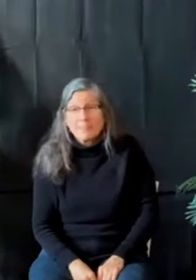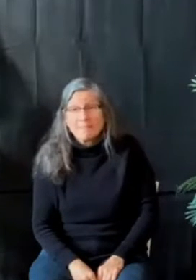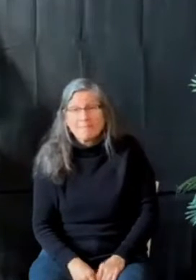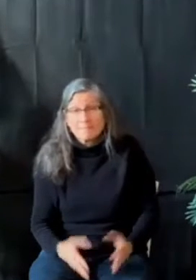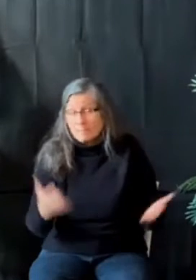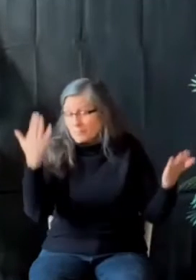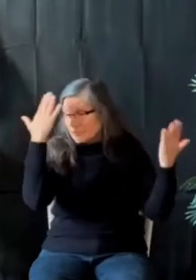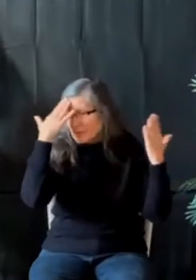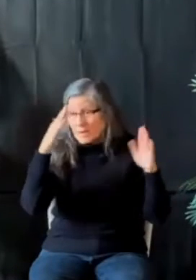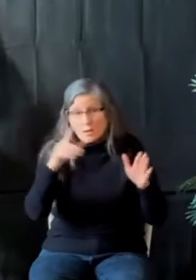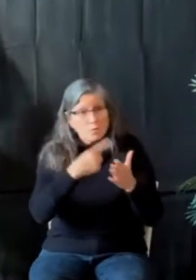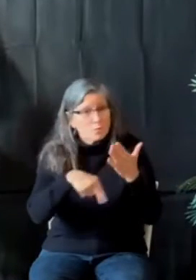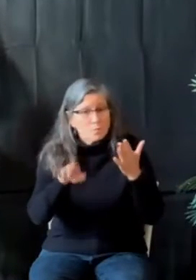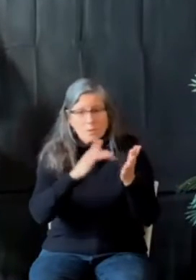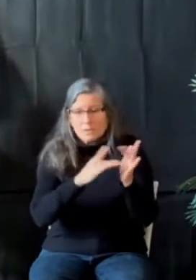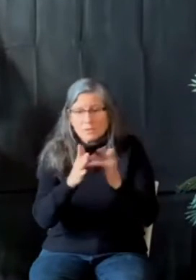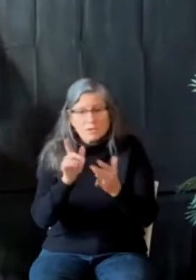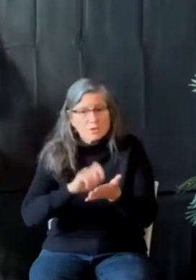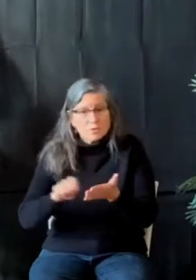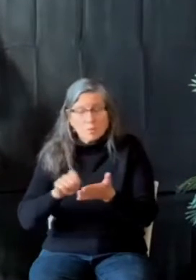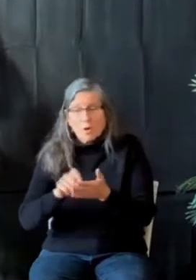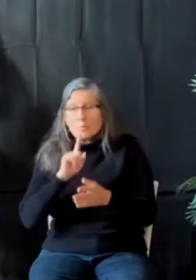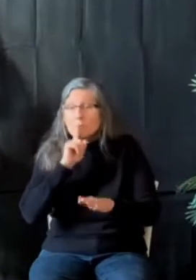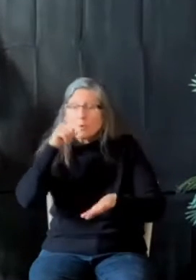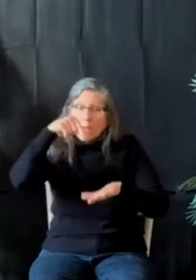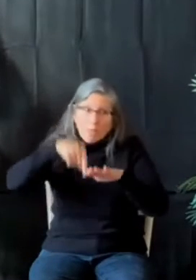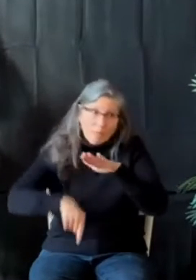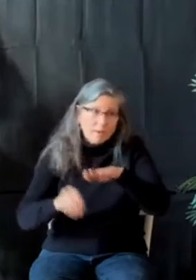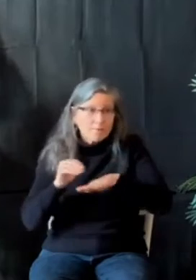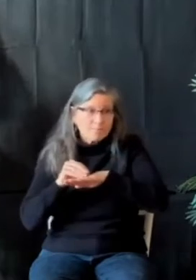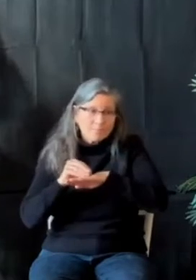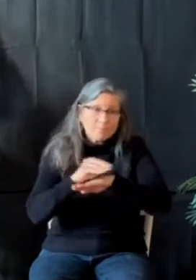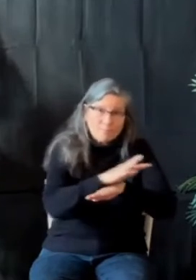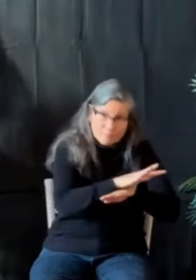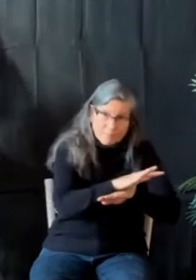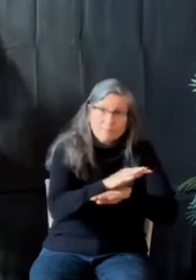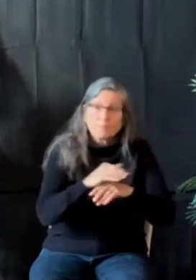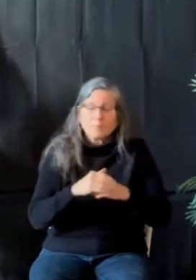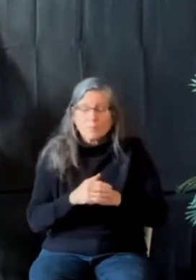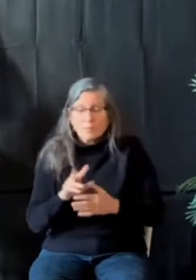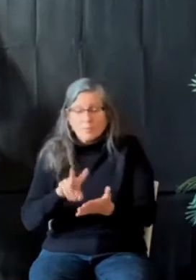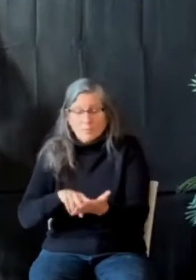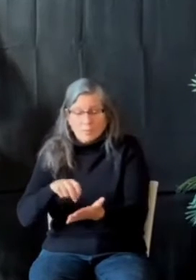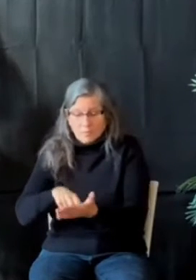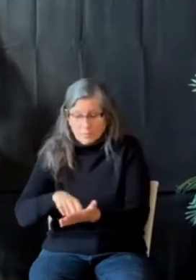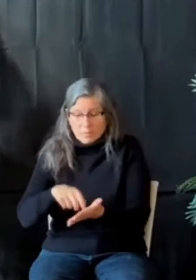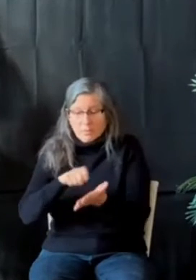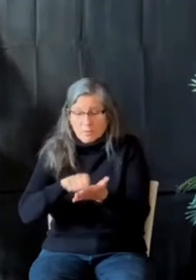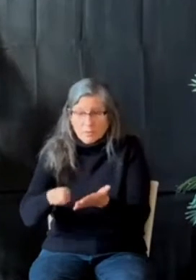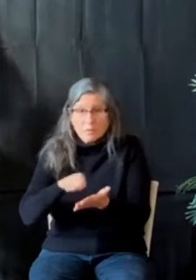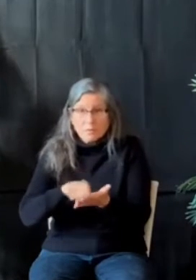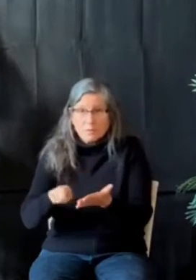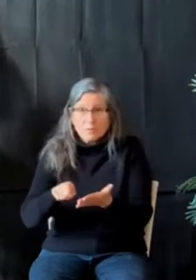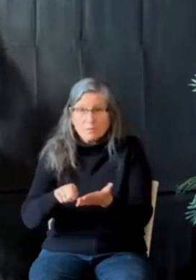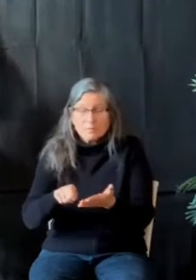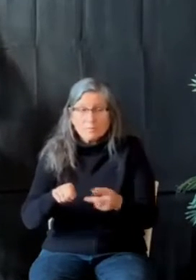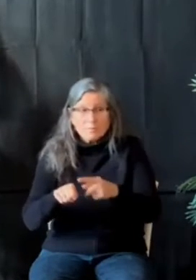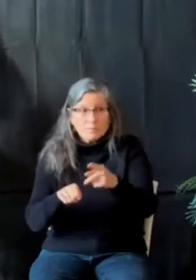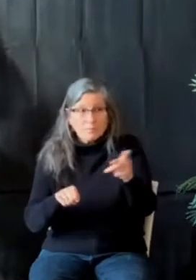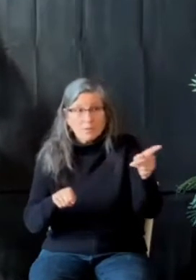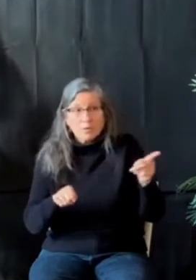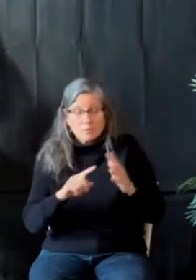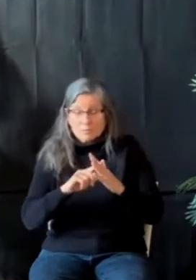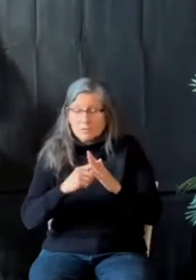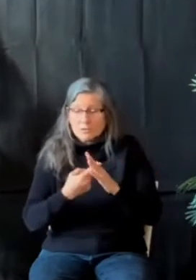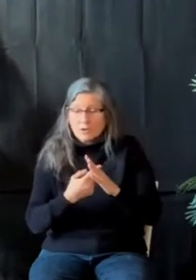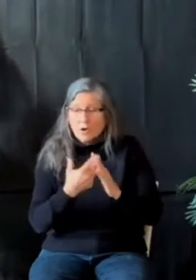I don't know what he wrote, but it had a profound effect on them. As he stooped down and wrote on the ground, at this those who heard began to go